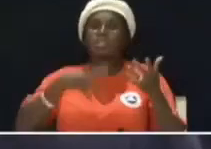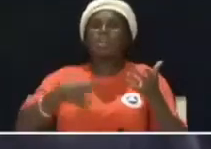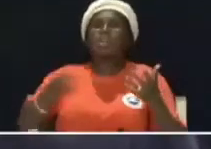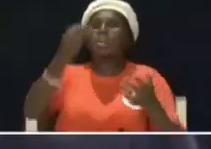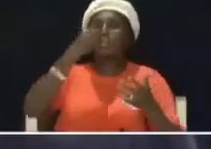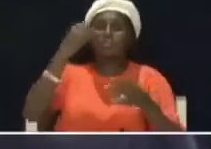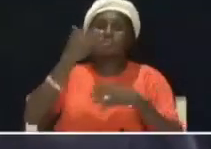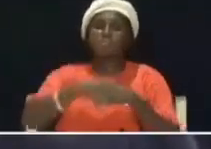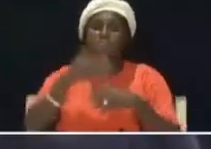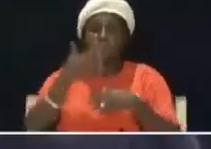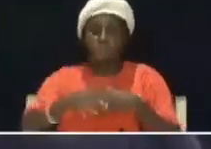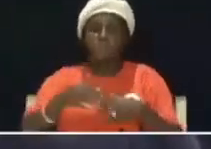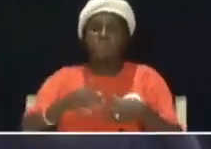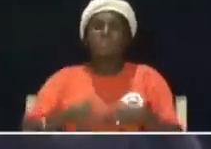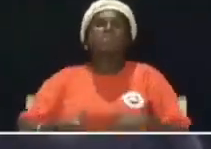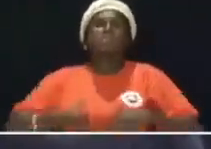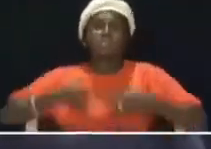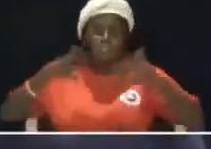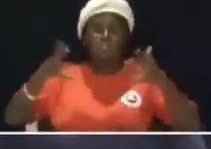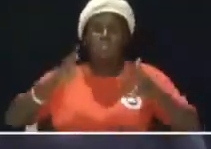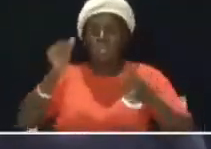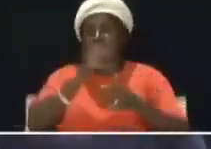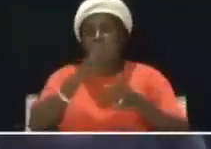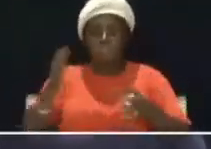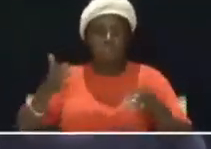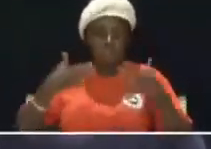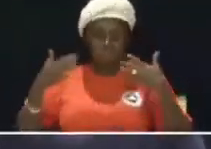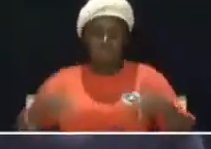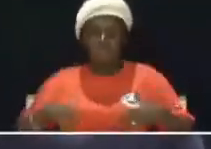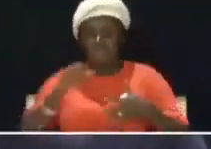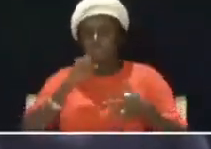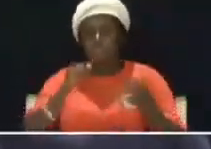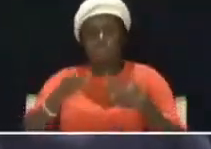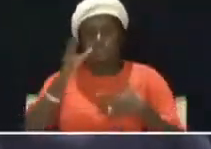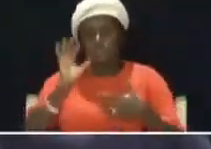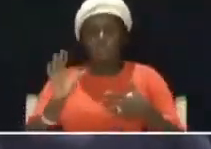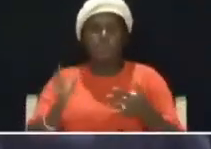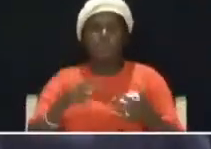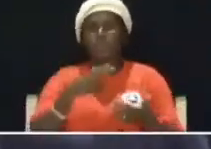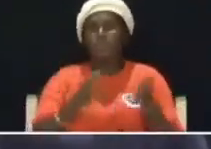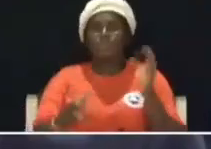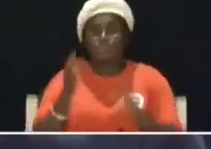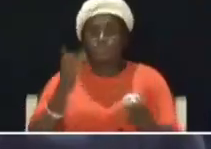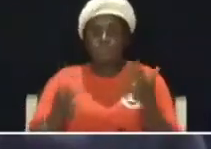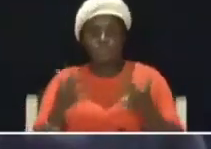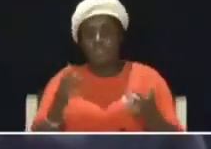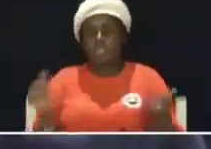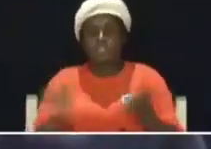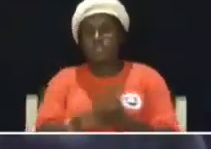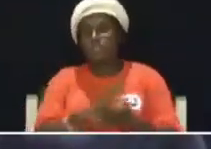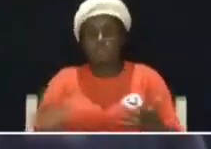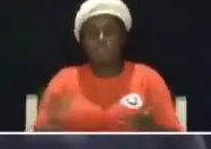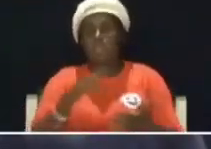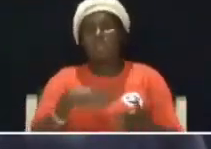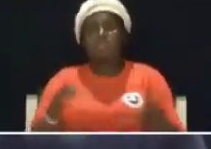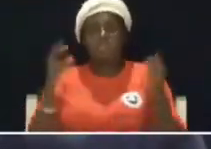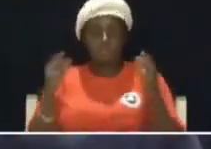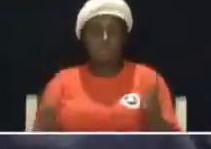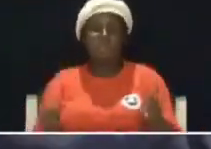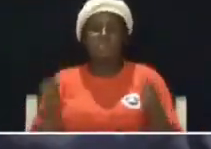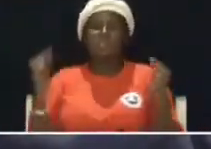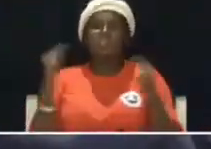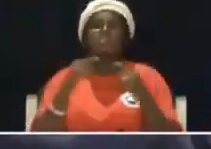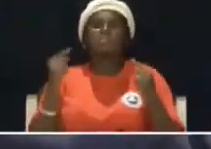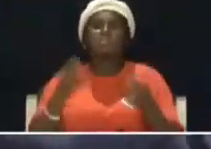I ate the bread, and I shouted, whatever in my body that is not of God, let the fire of God consume them. And immediately the pain